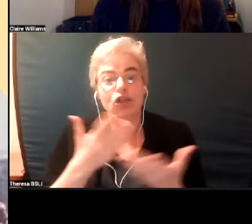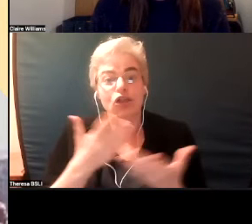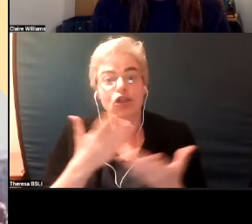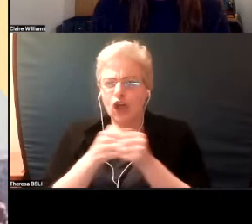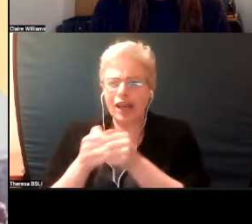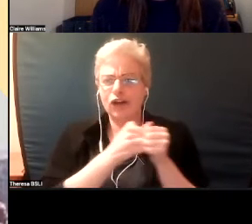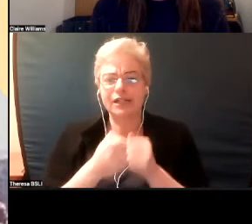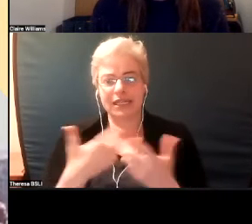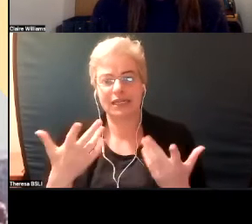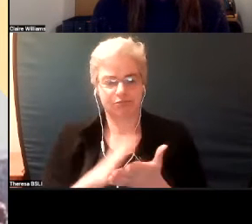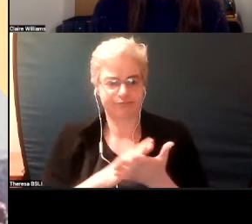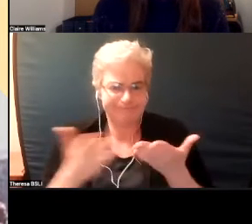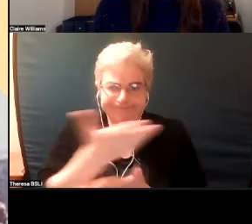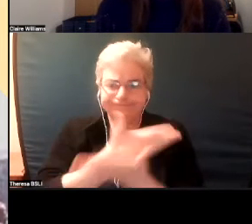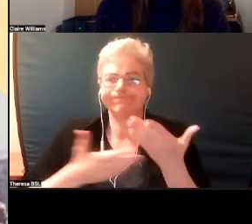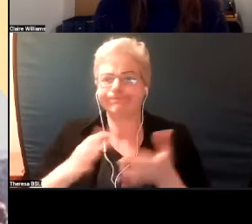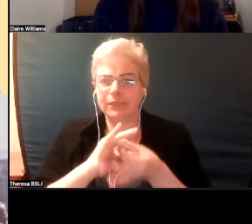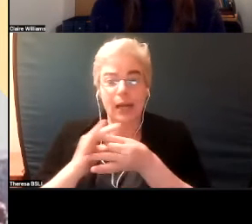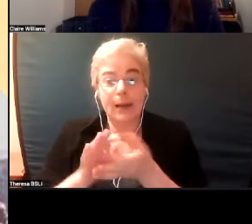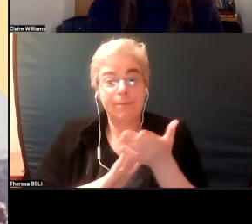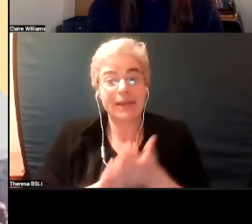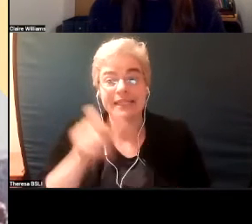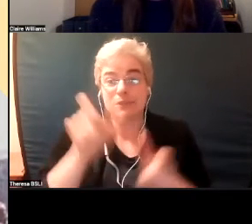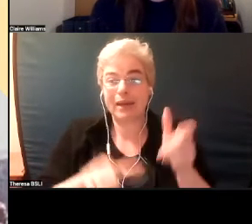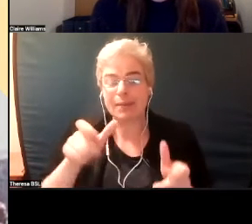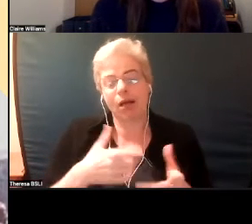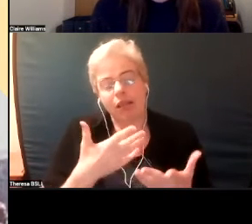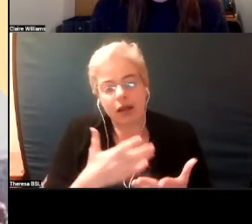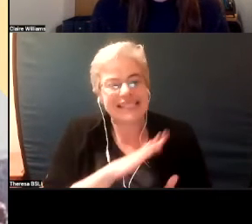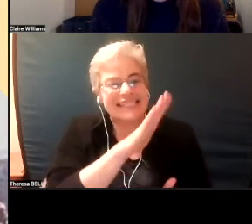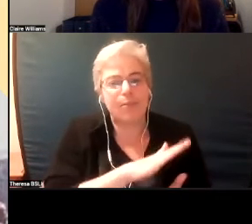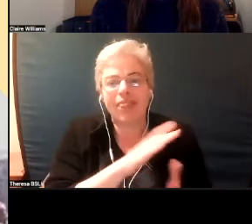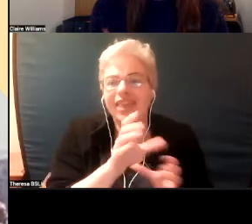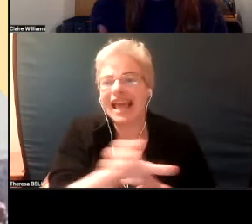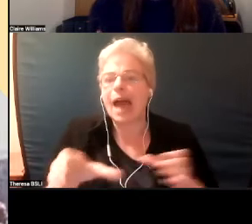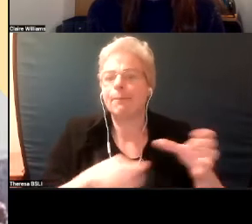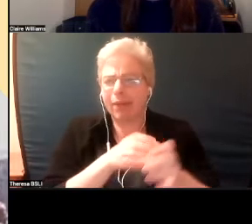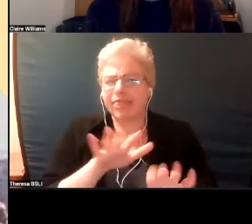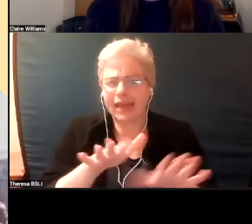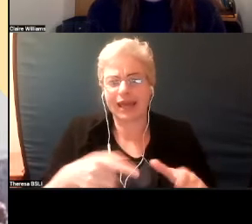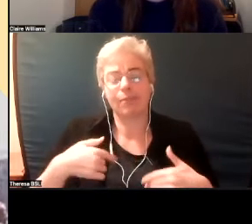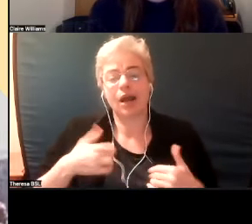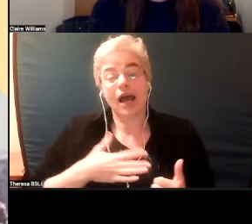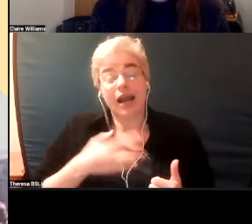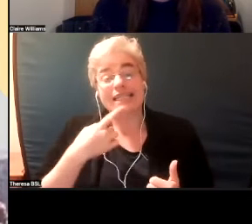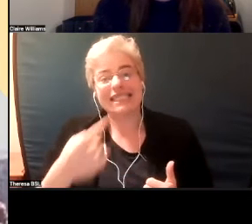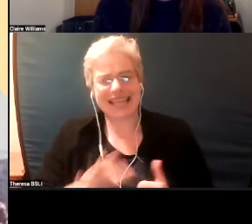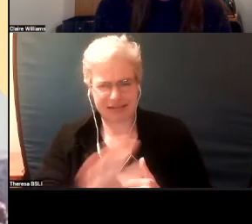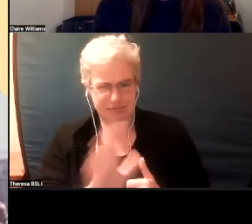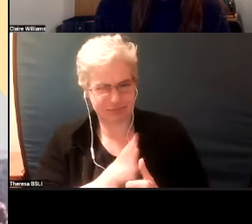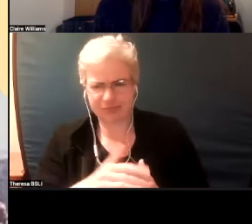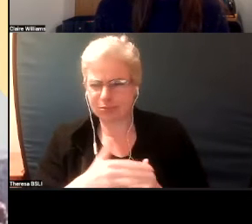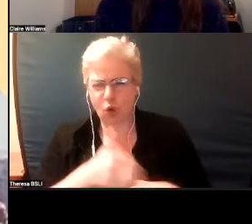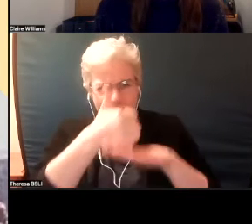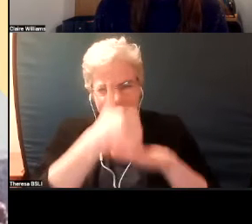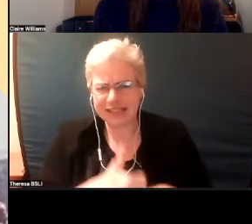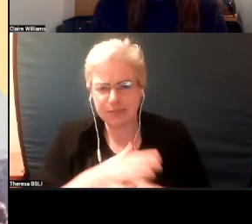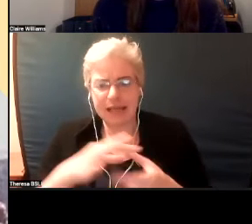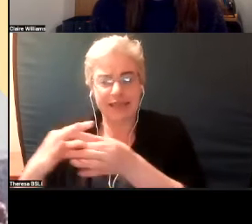common parlance, coming to mean something between sympathy and empathy. However, I would like to suggest it is more fundamentally to do